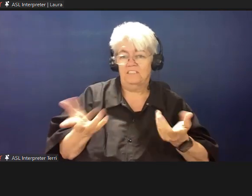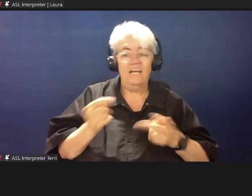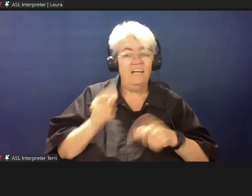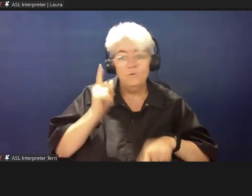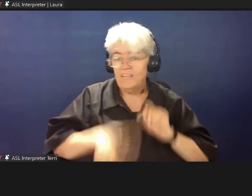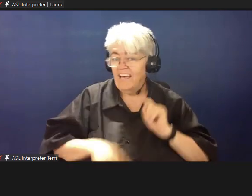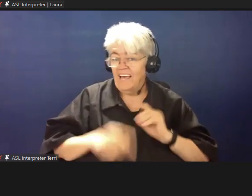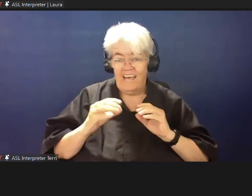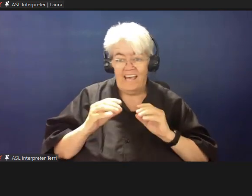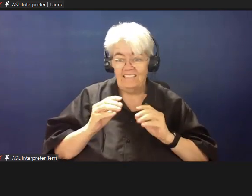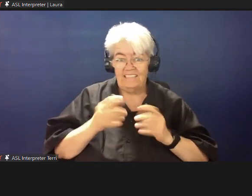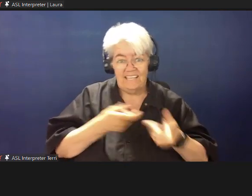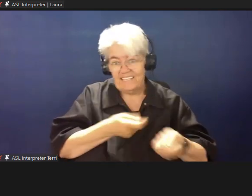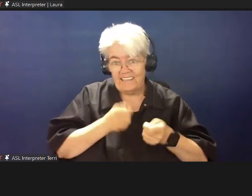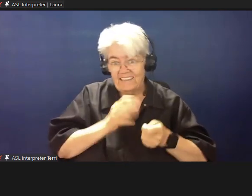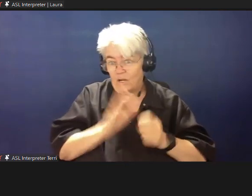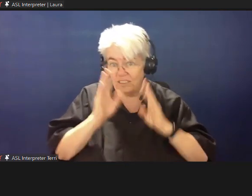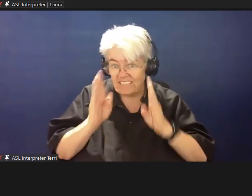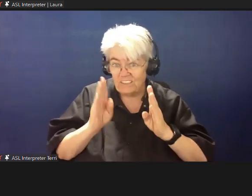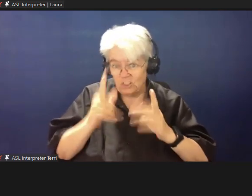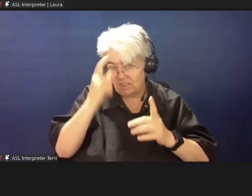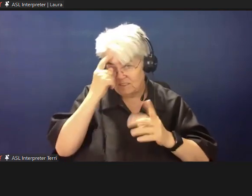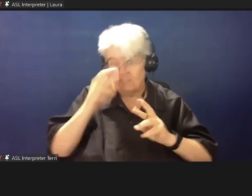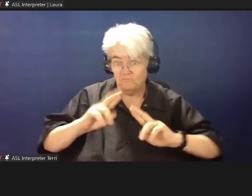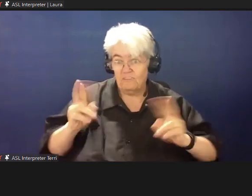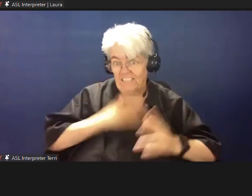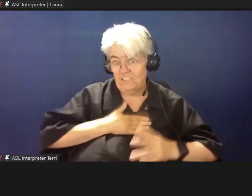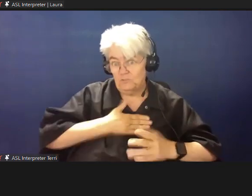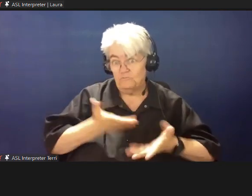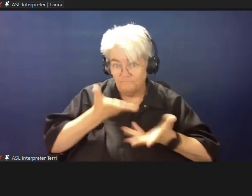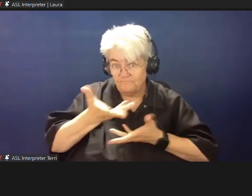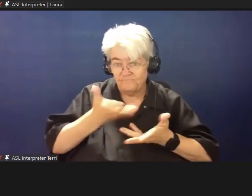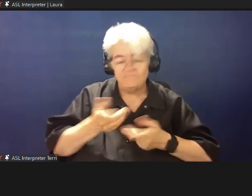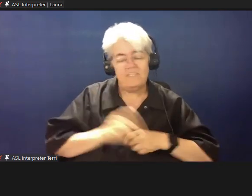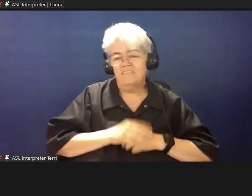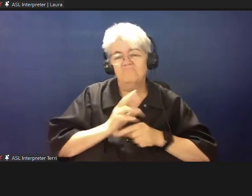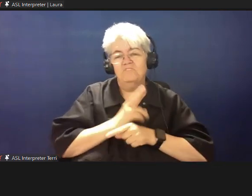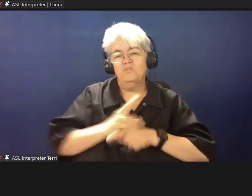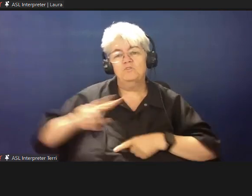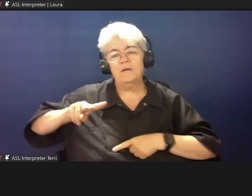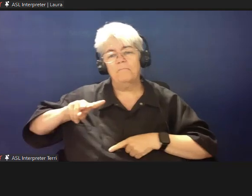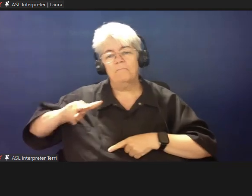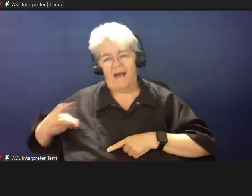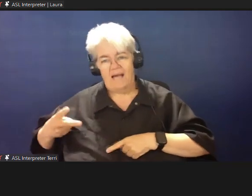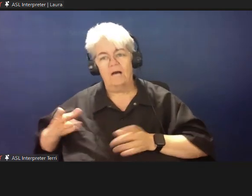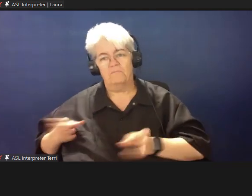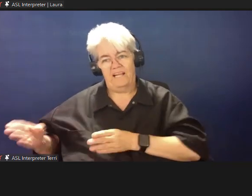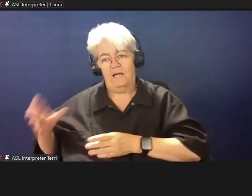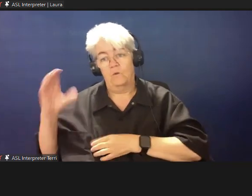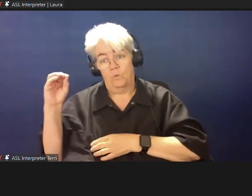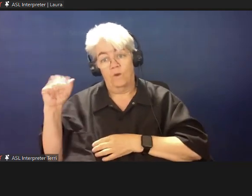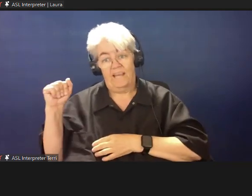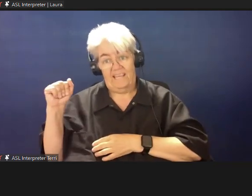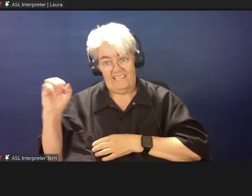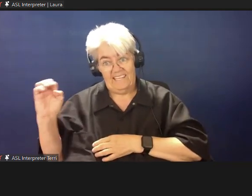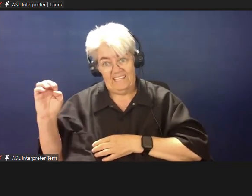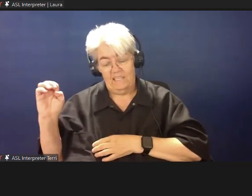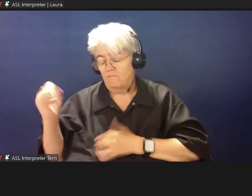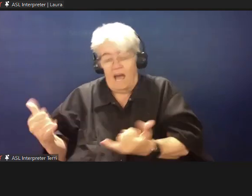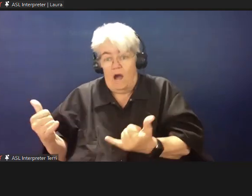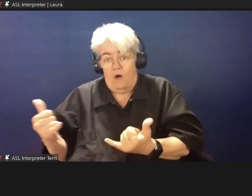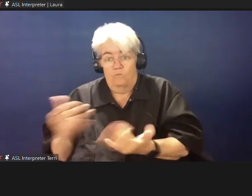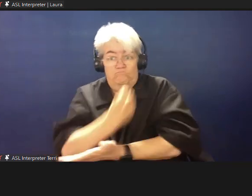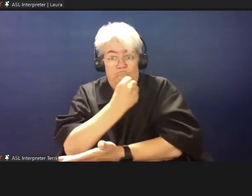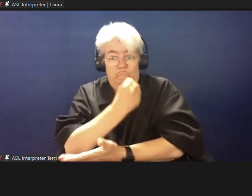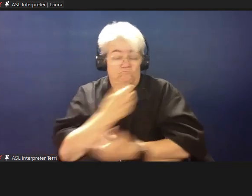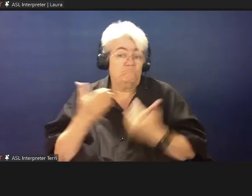a child in that amount of time, then you probably should consider using your backup plan, which is either to do the OAE, hopefully right there, right